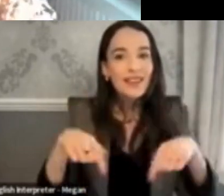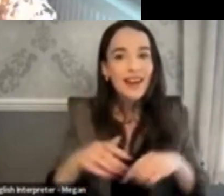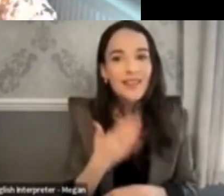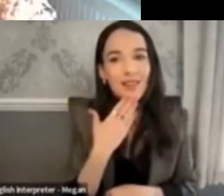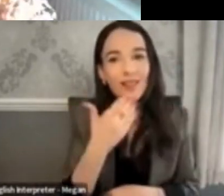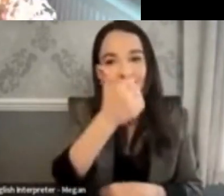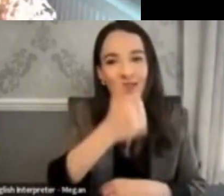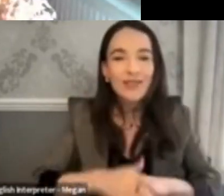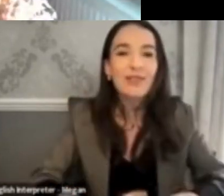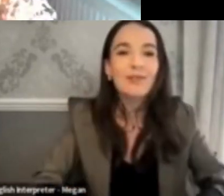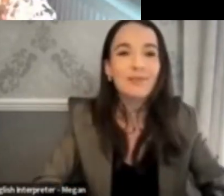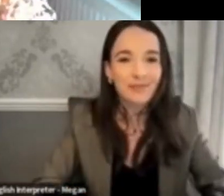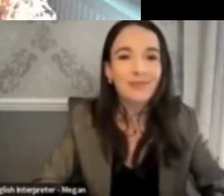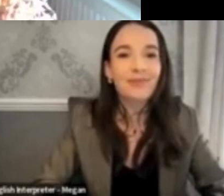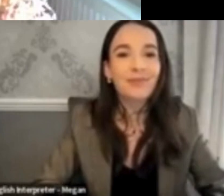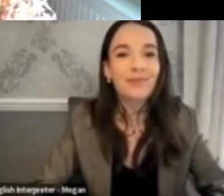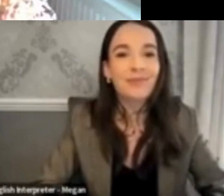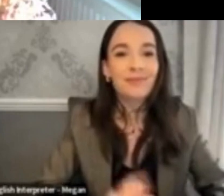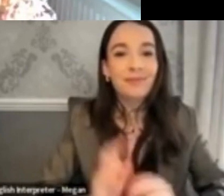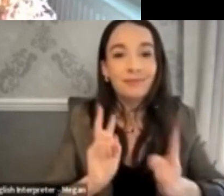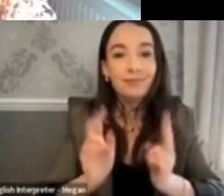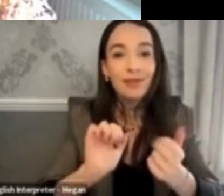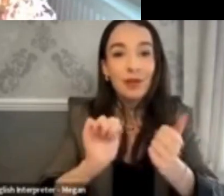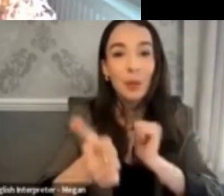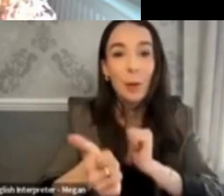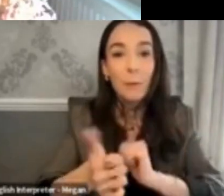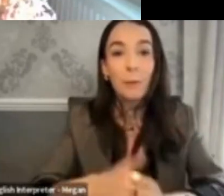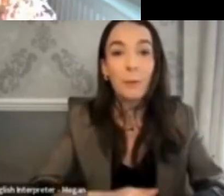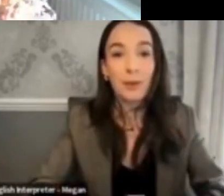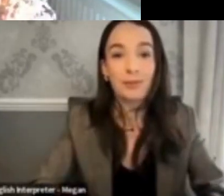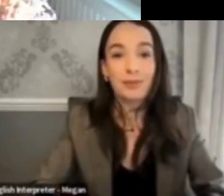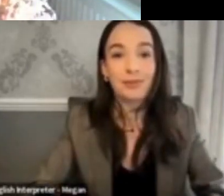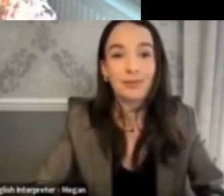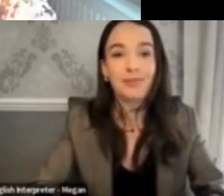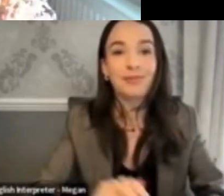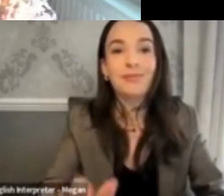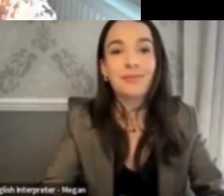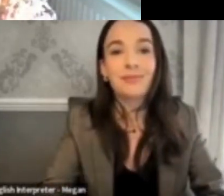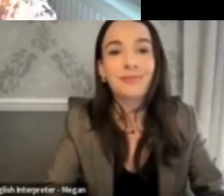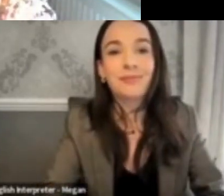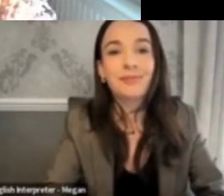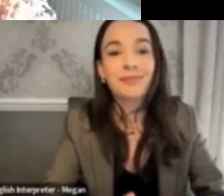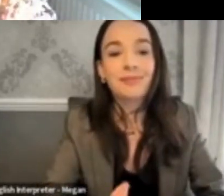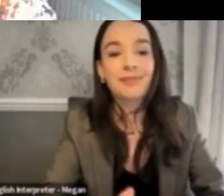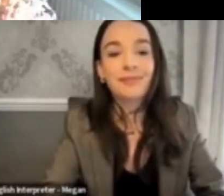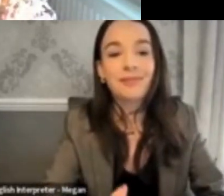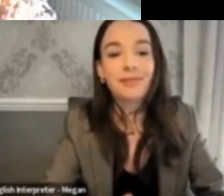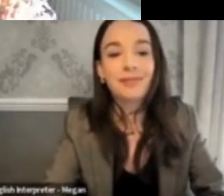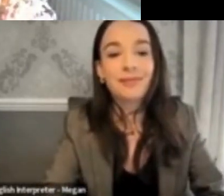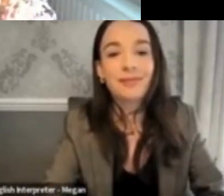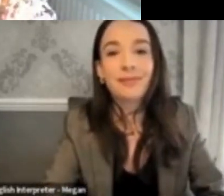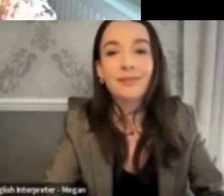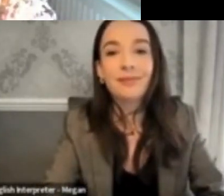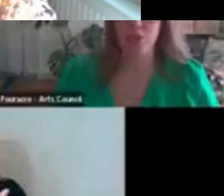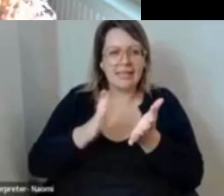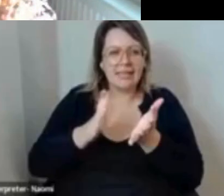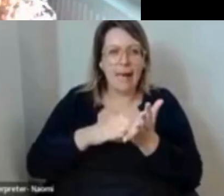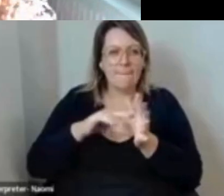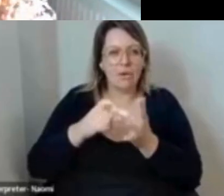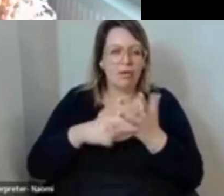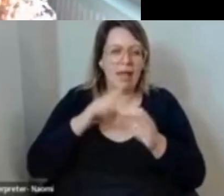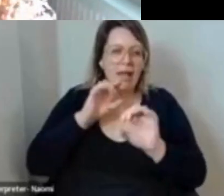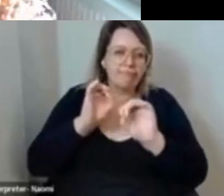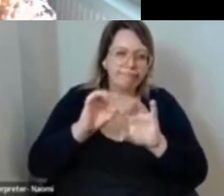you, Richard. Right, Sam and Maria are going to come in soon and take us through the headlines of the funding agreement